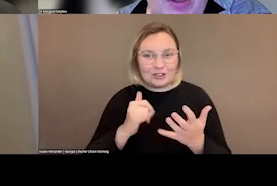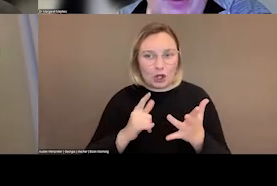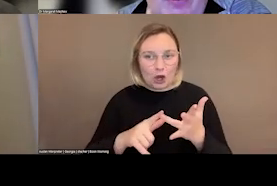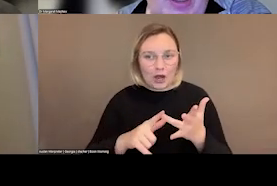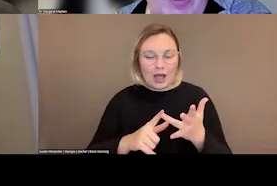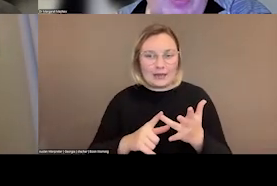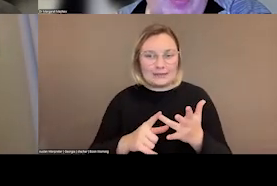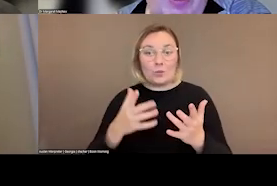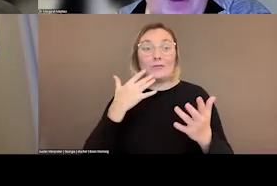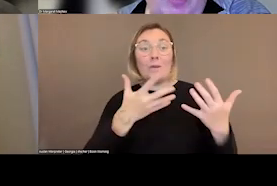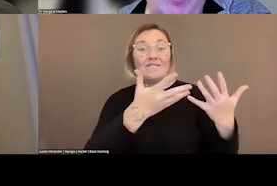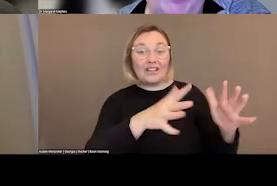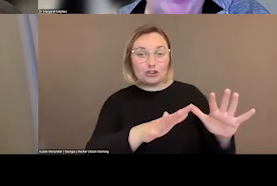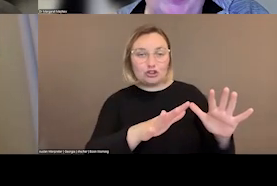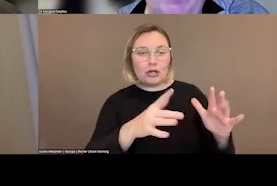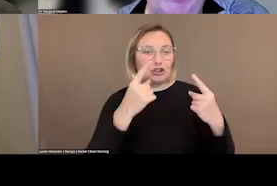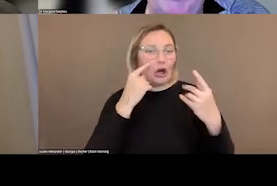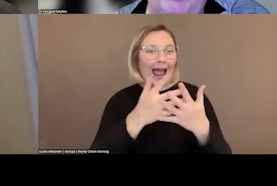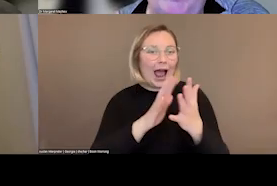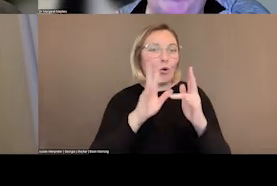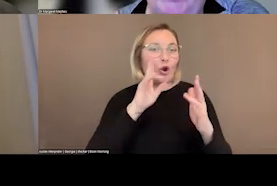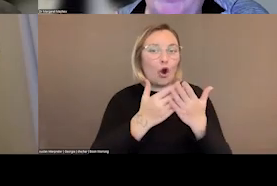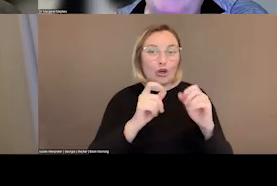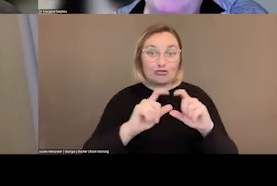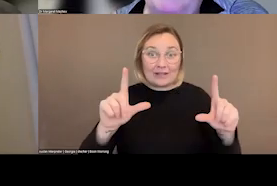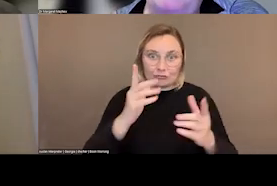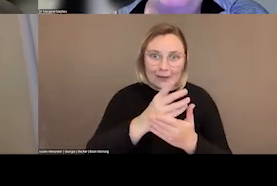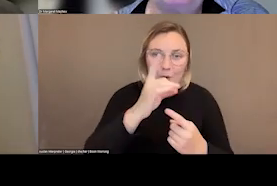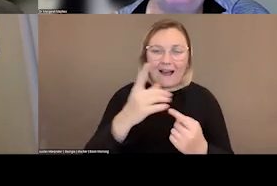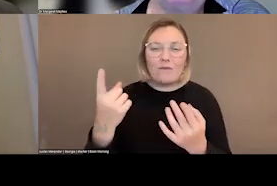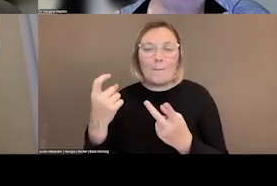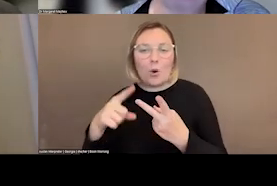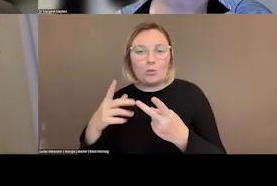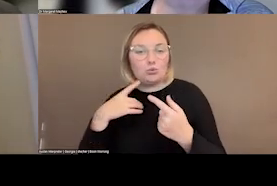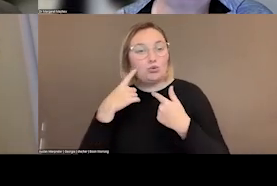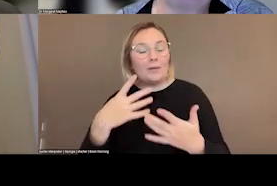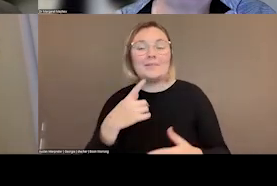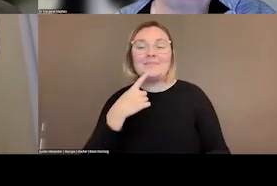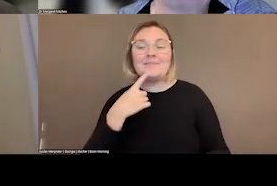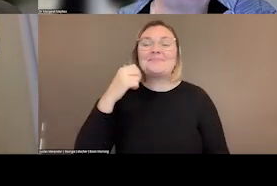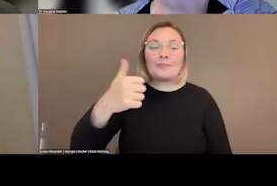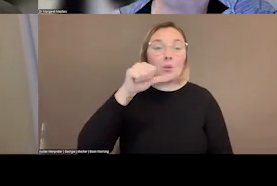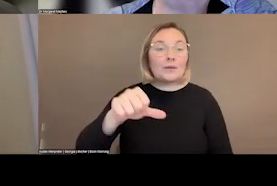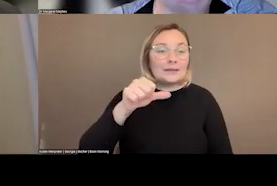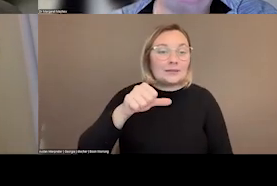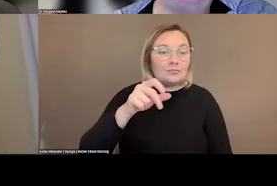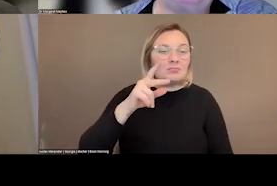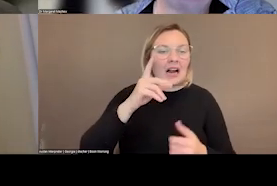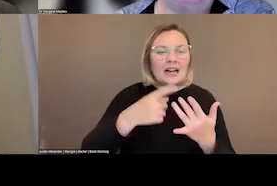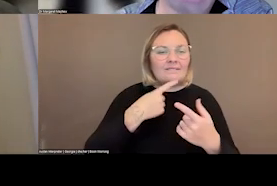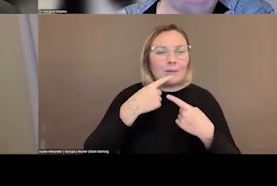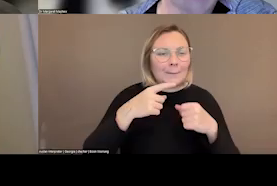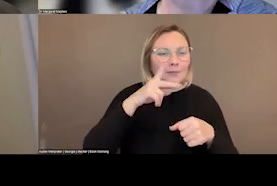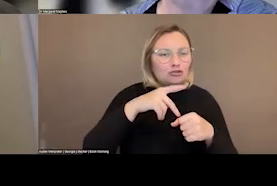share once you're finished showing how it looks on screen, which is super important. good. Statistical information, that's fine Mhm.